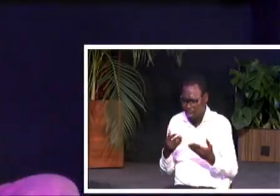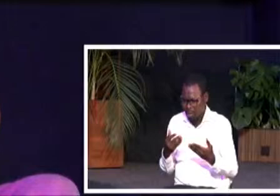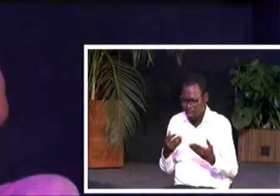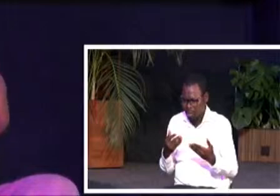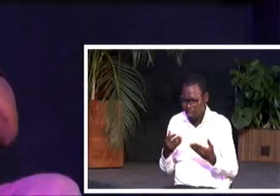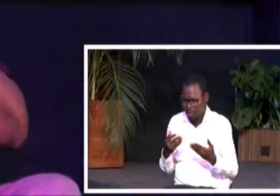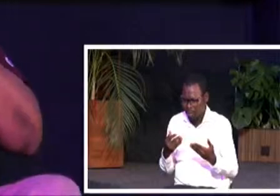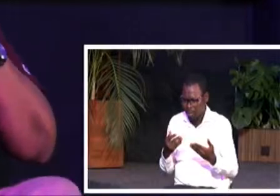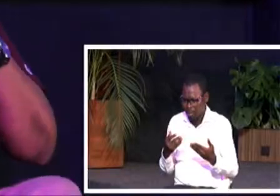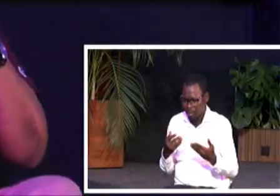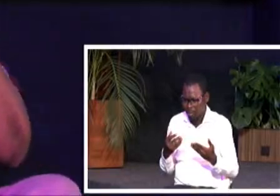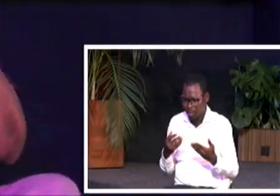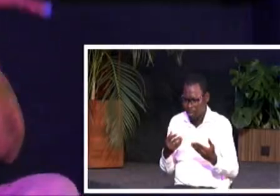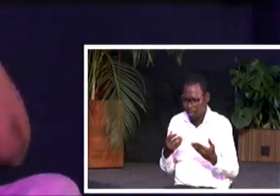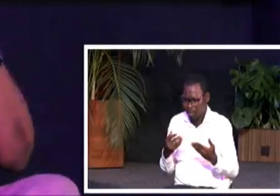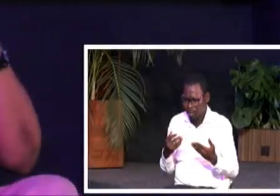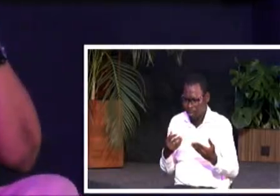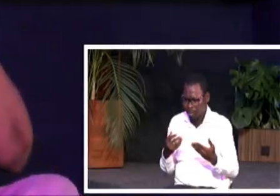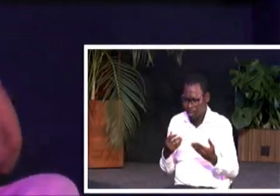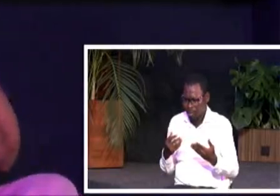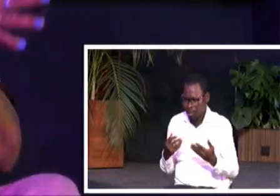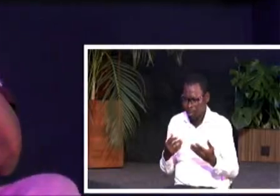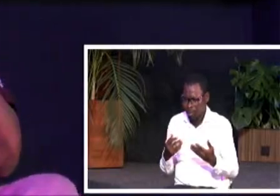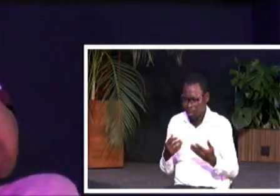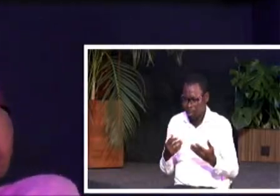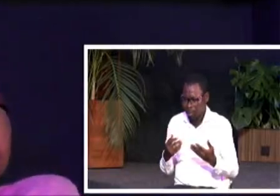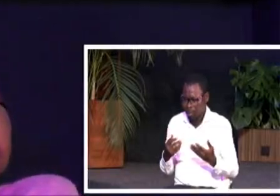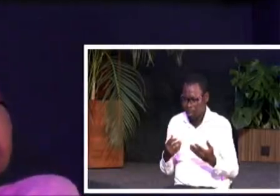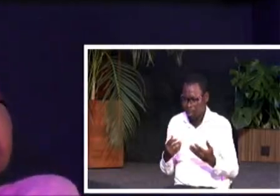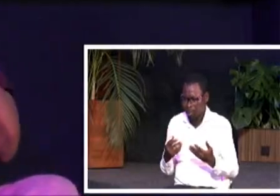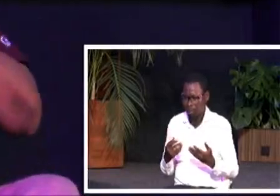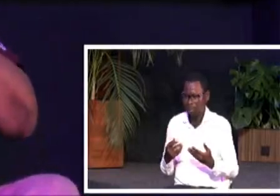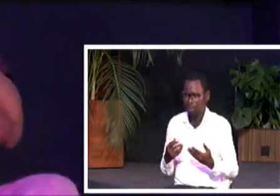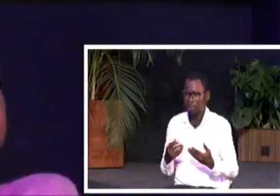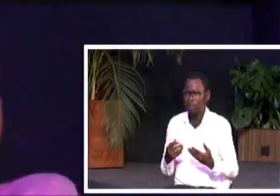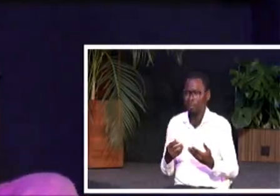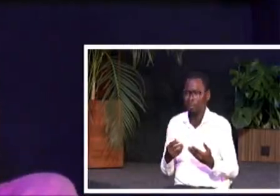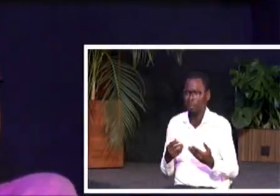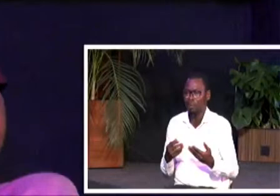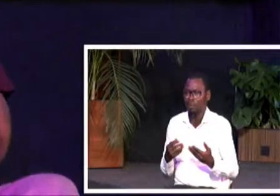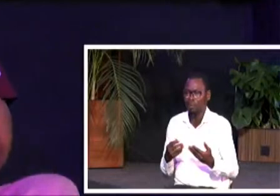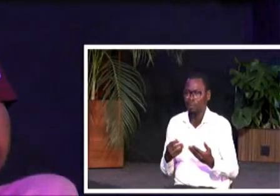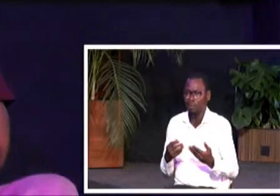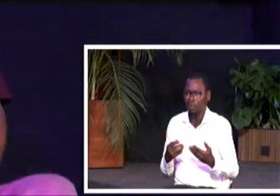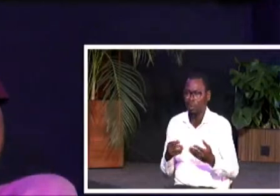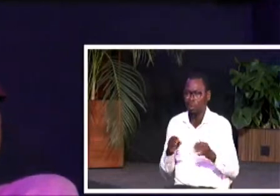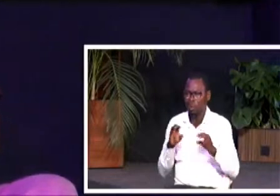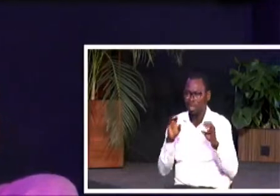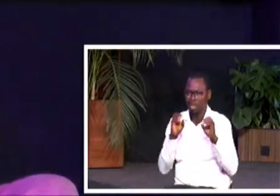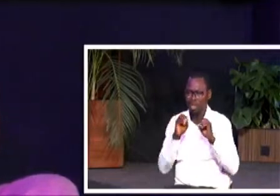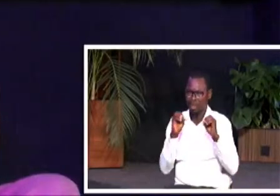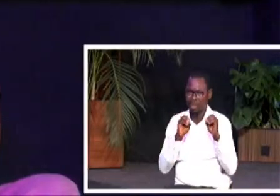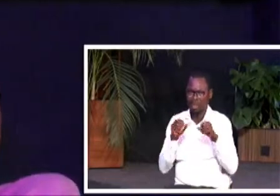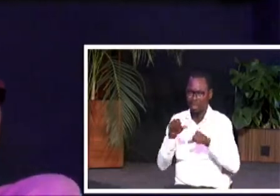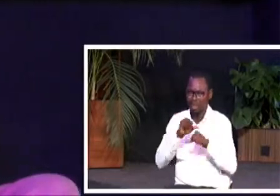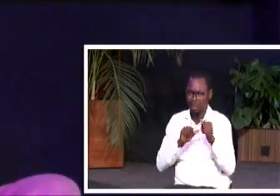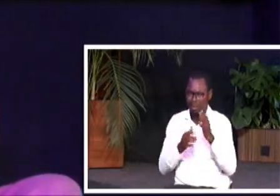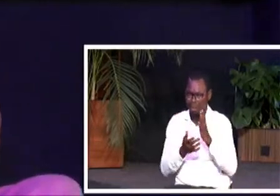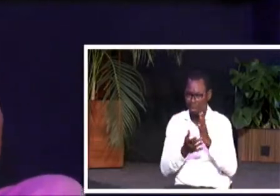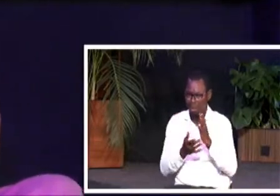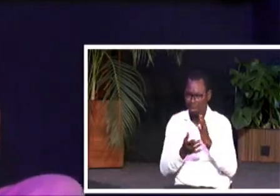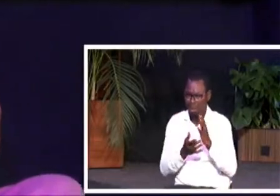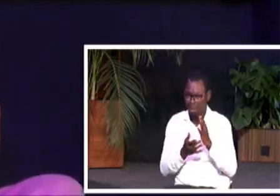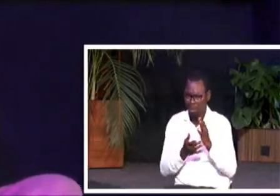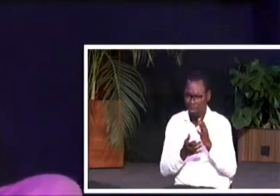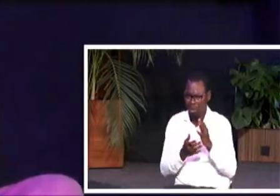knowledge that is just being circled around. So there's nothing about it at the moment that is